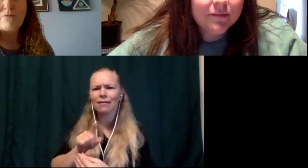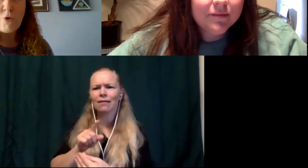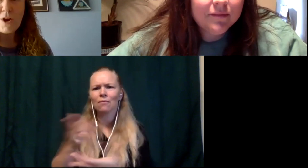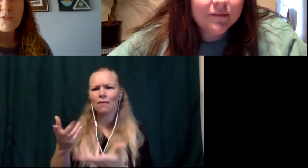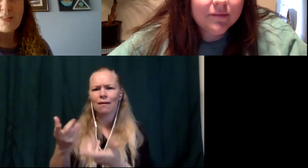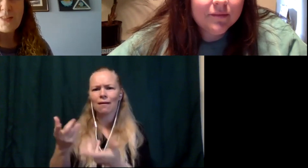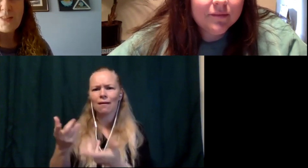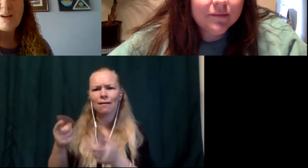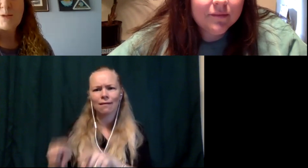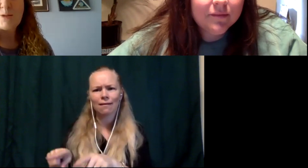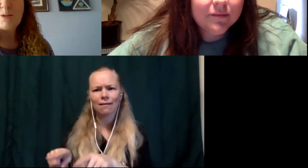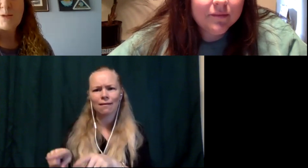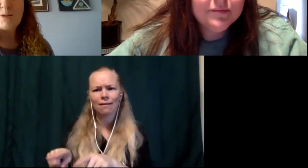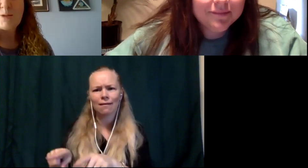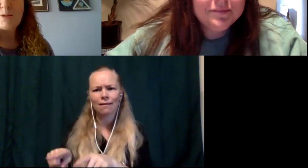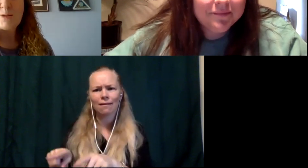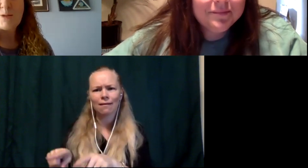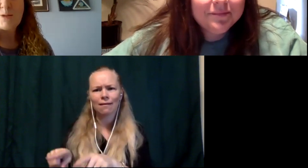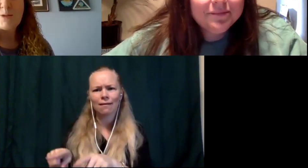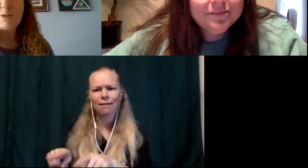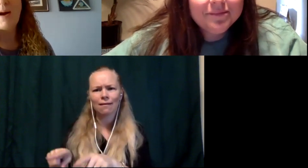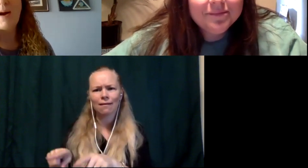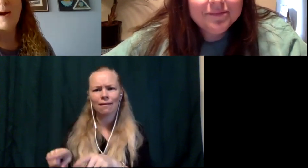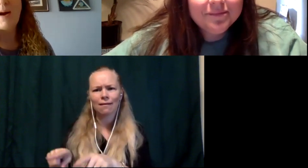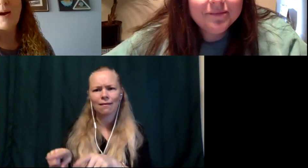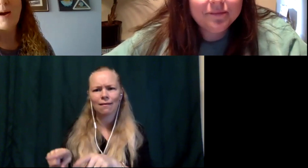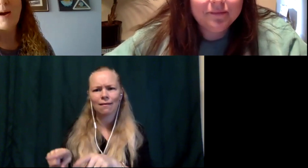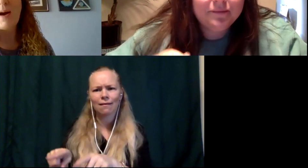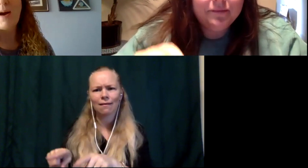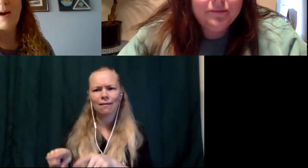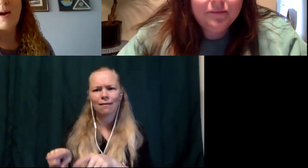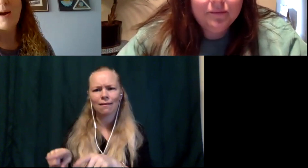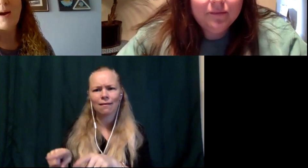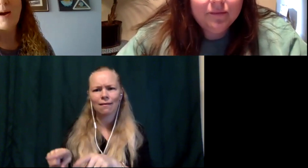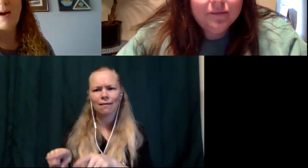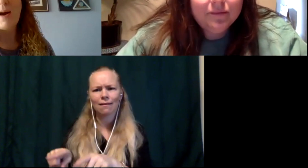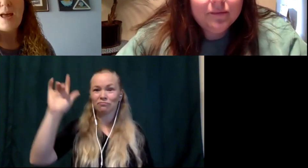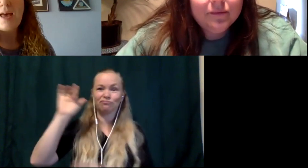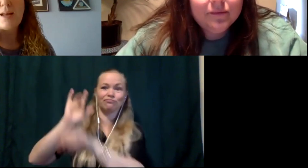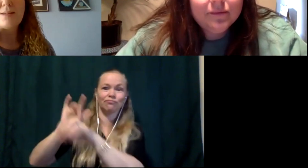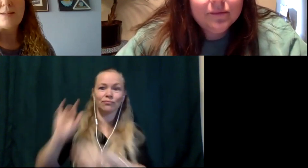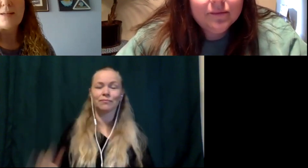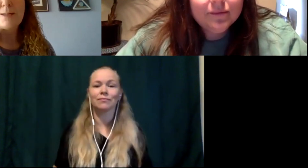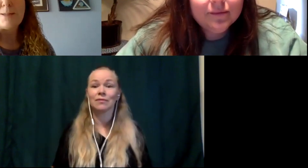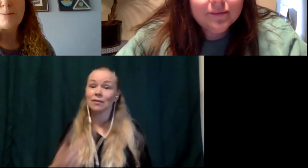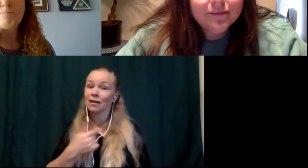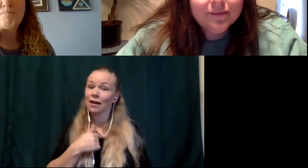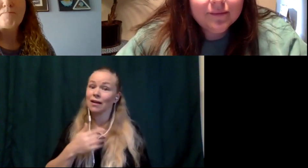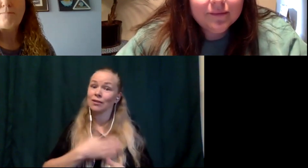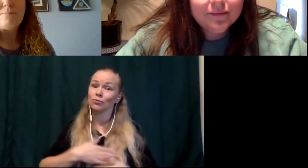those 400,000 people to actually make it possible. So I really enjoyed it.